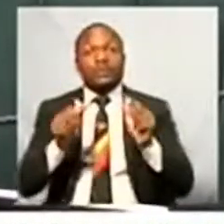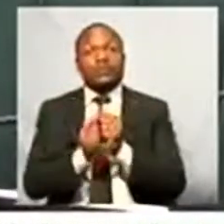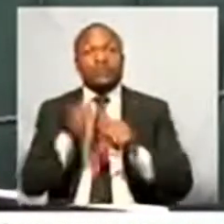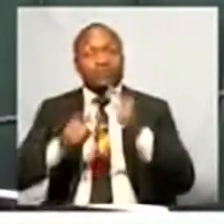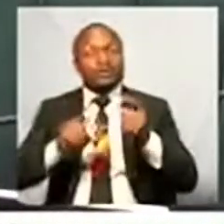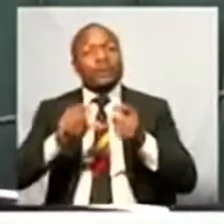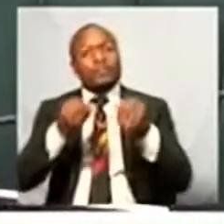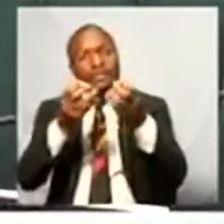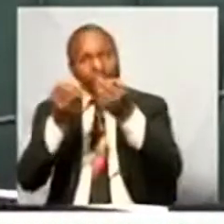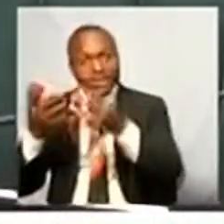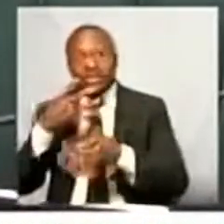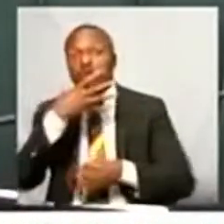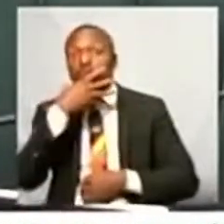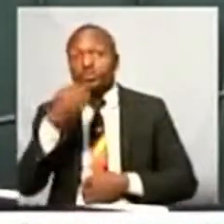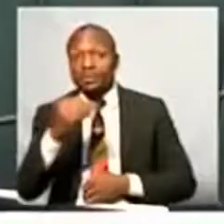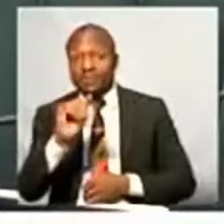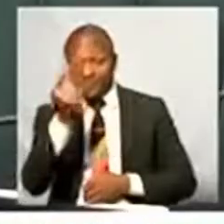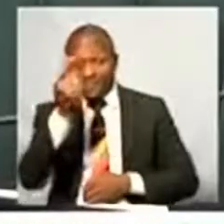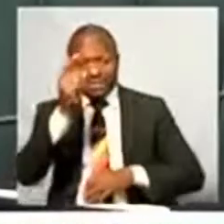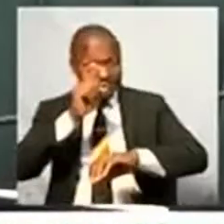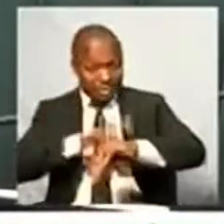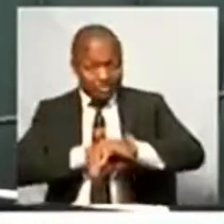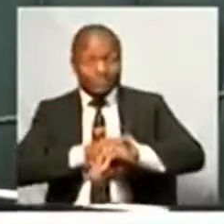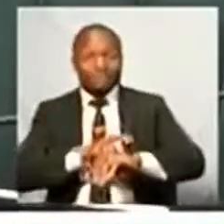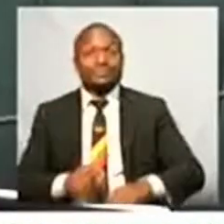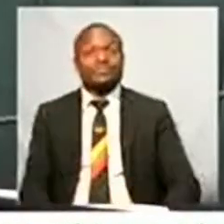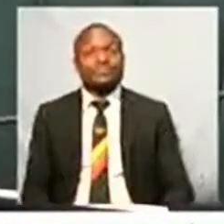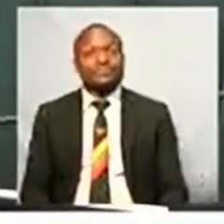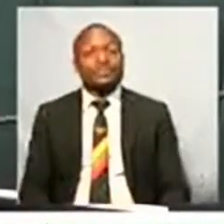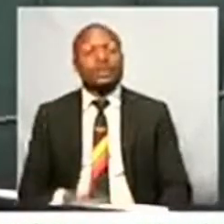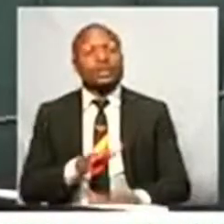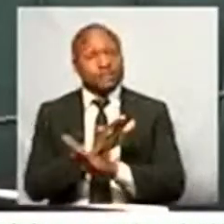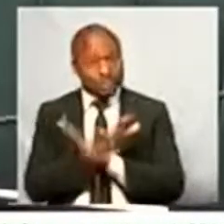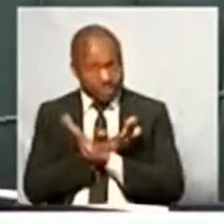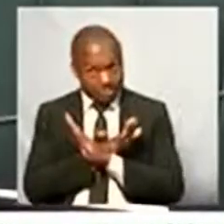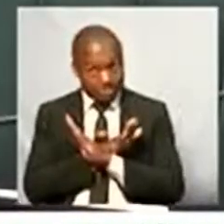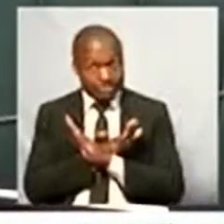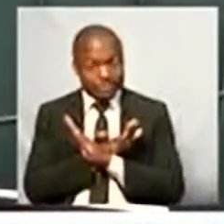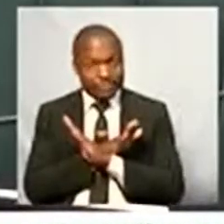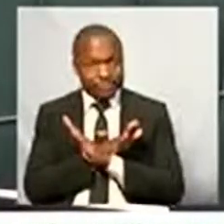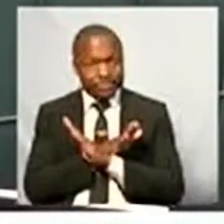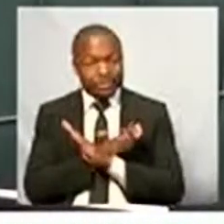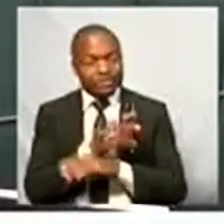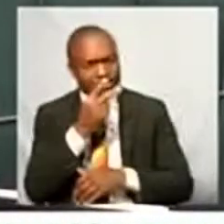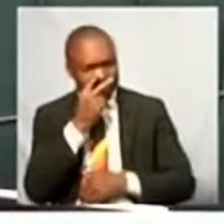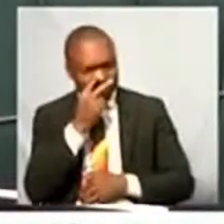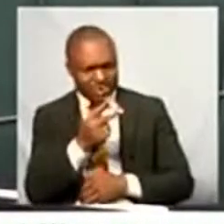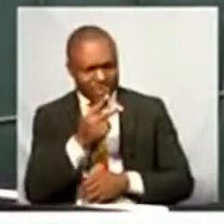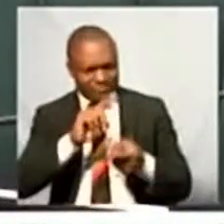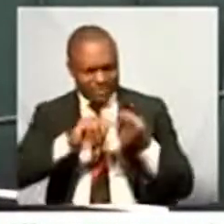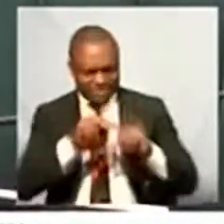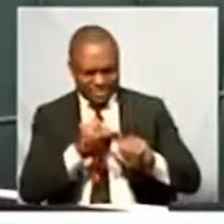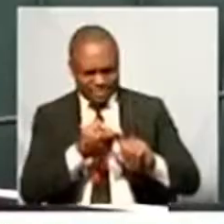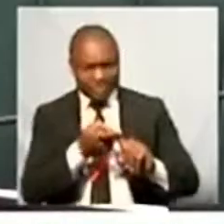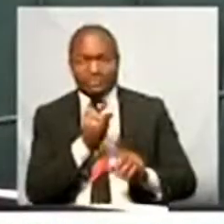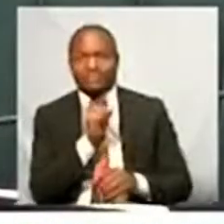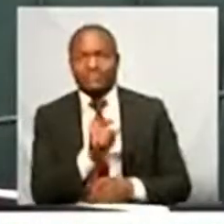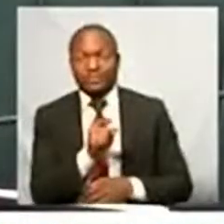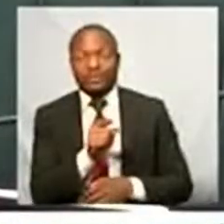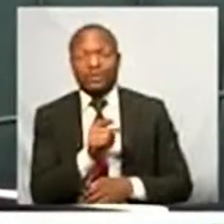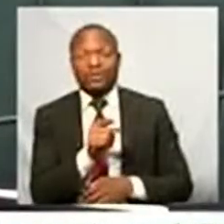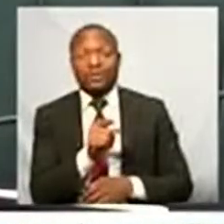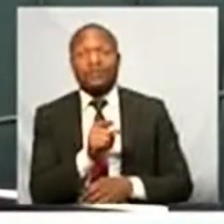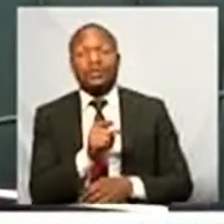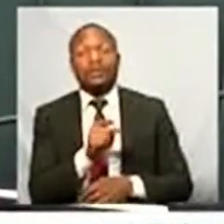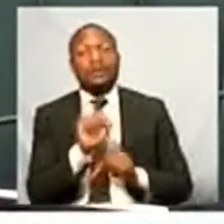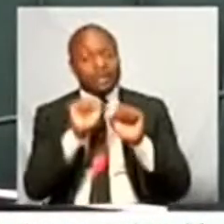of commissions. The first time that Zambia has really looked at our colleagues as also people that